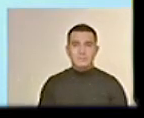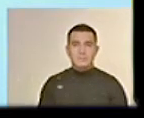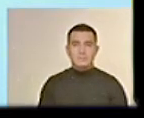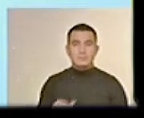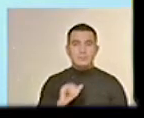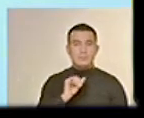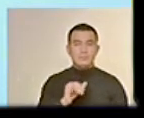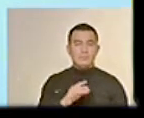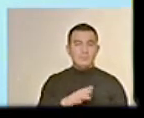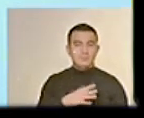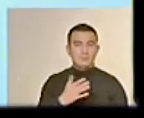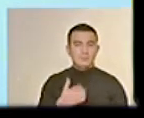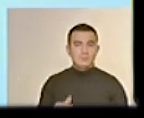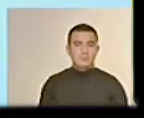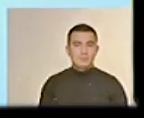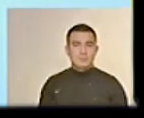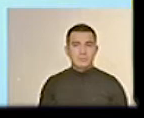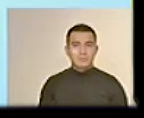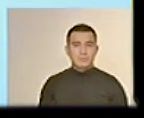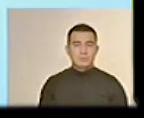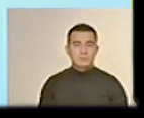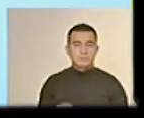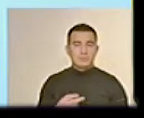bor edi bu yerda